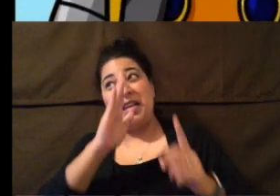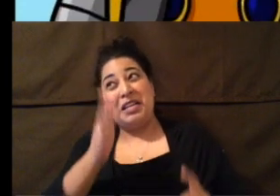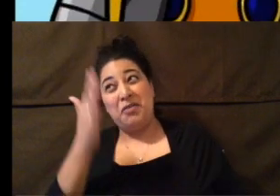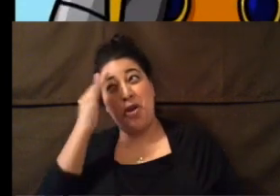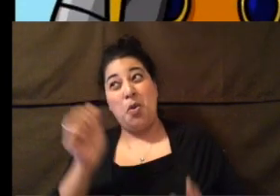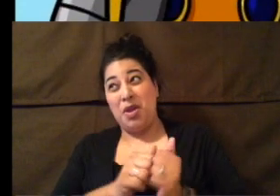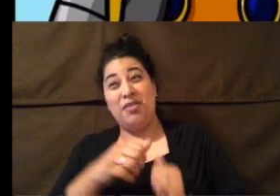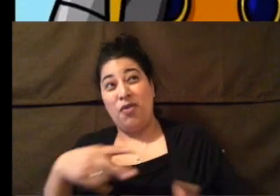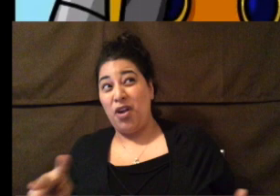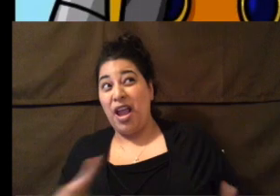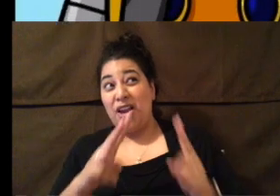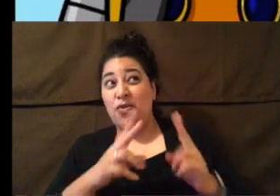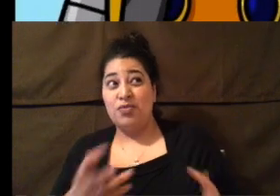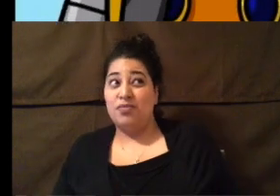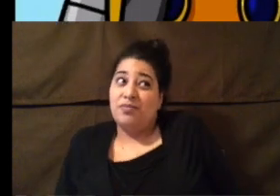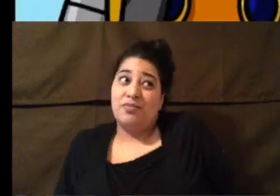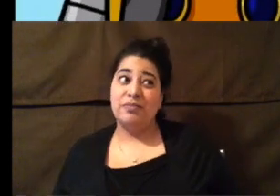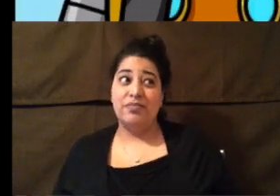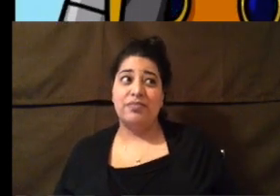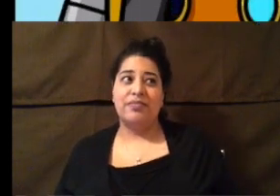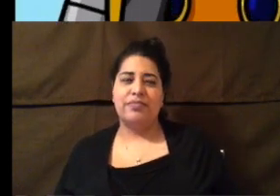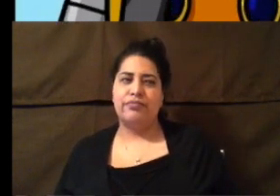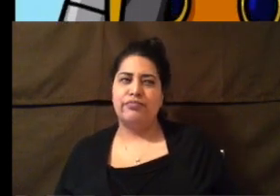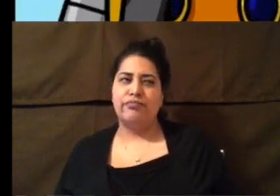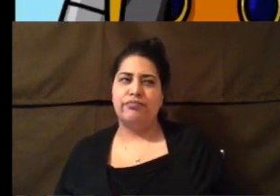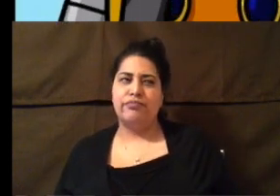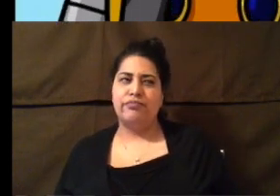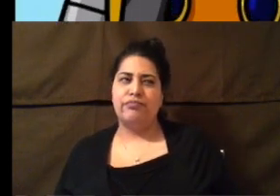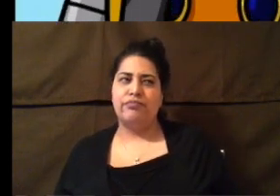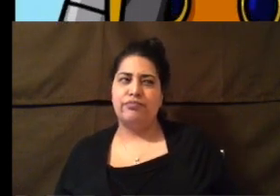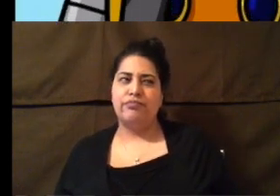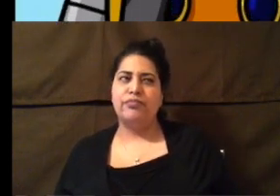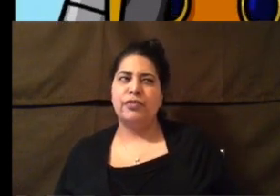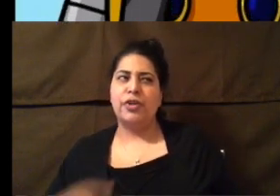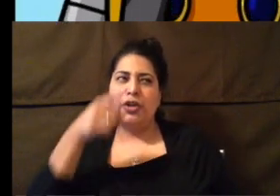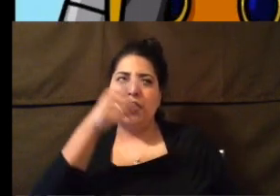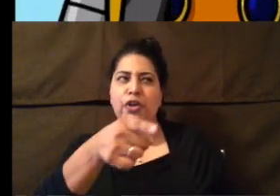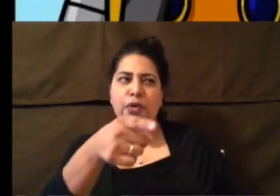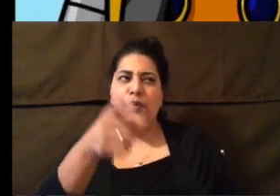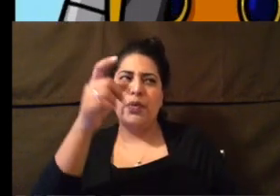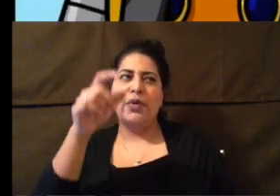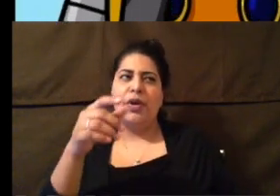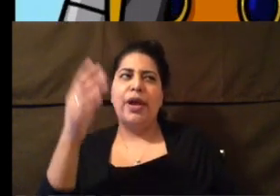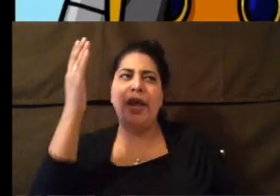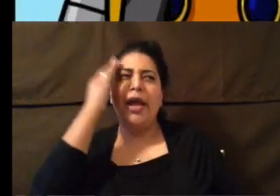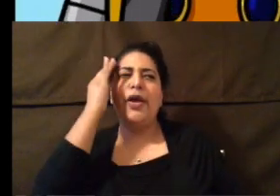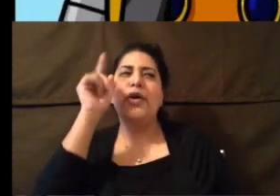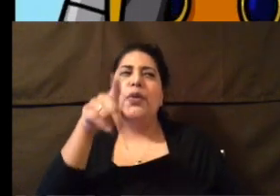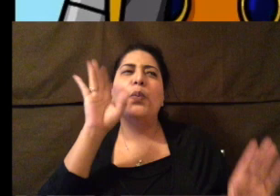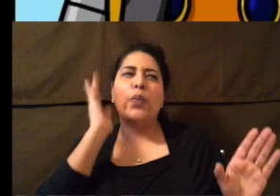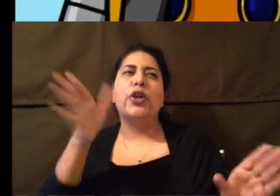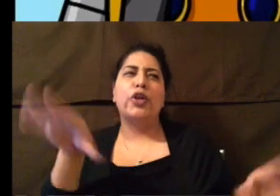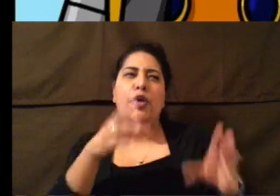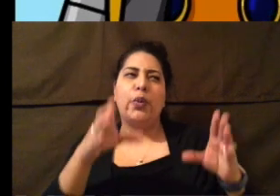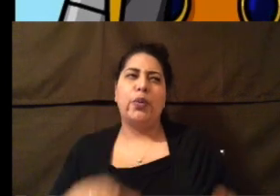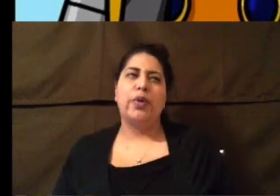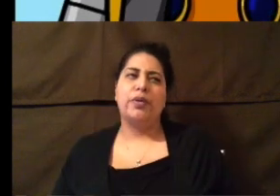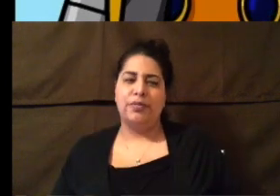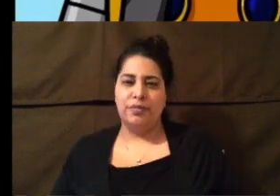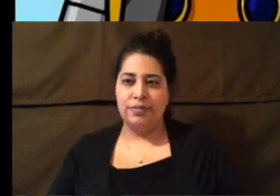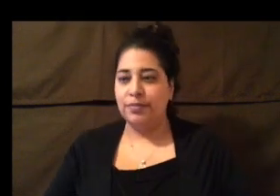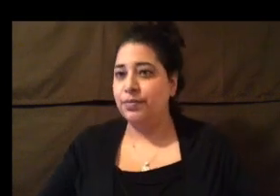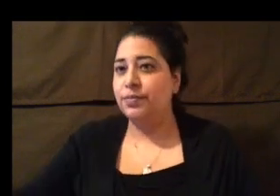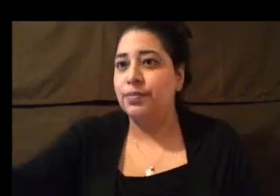course, you never know with volcanoes. You, on the other hand, are more predictable.